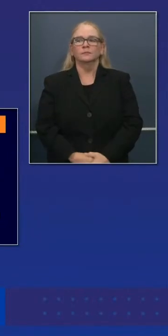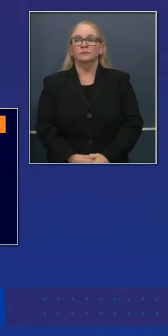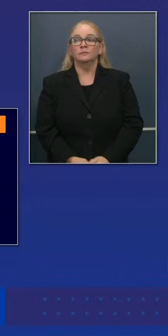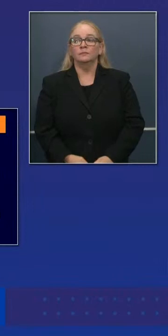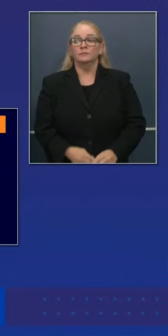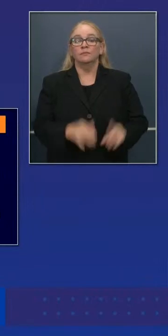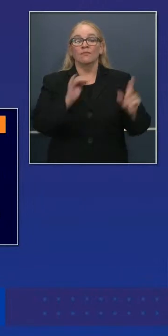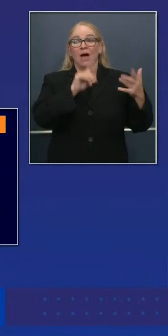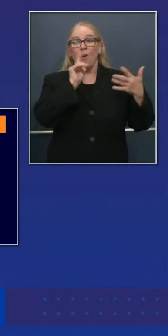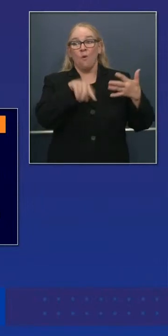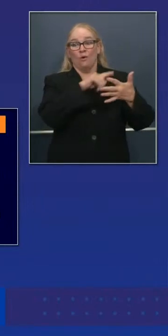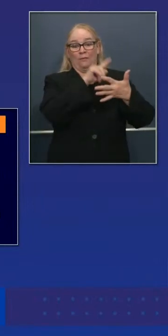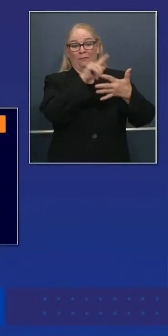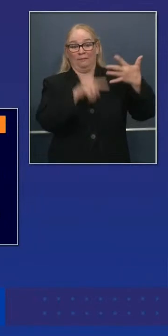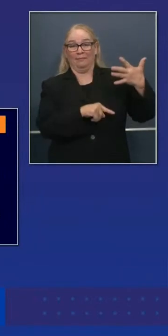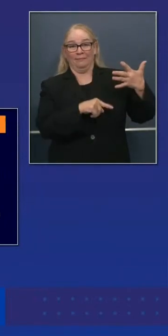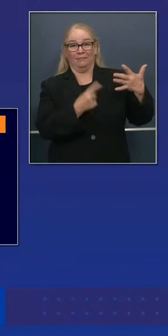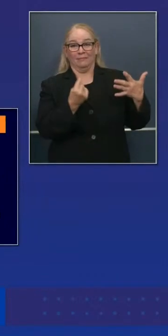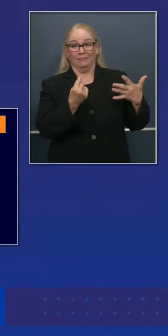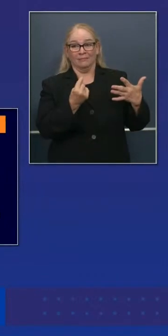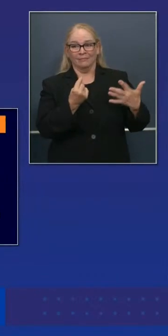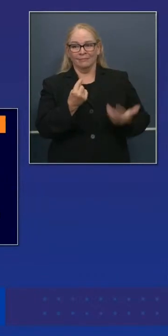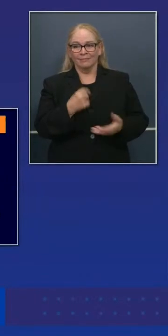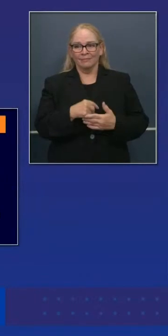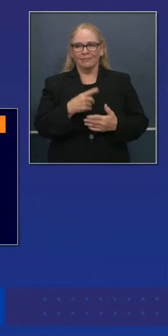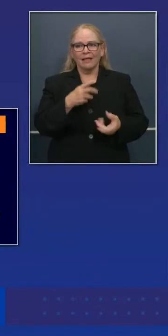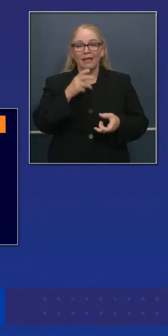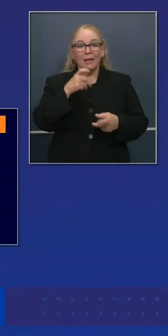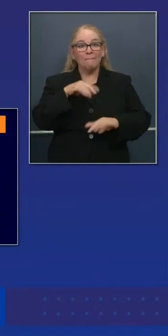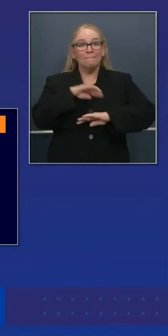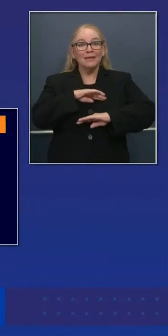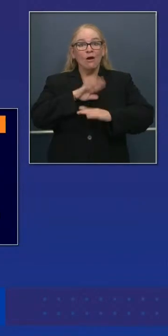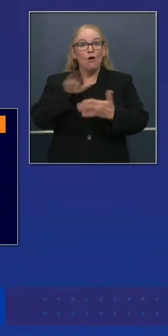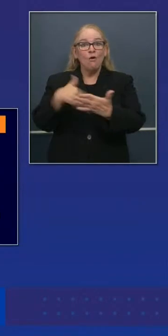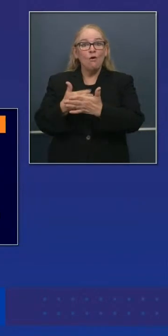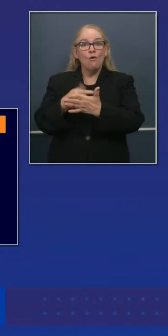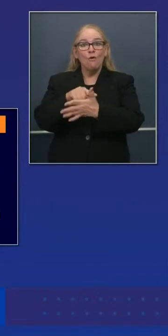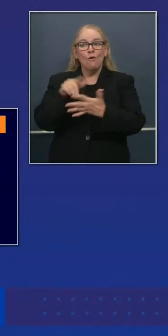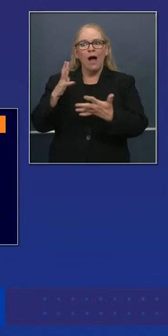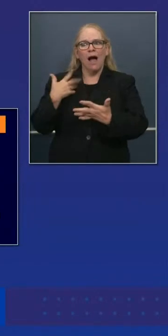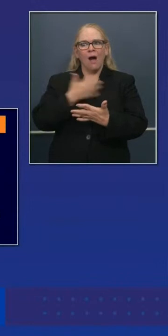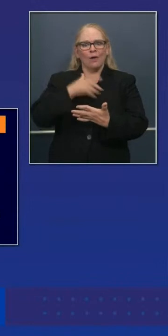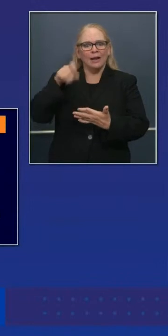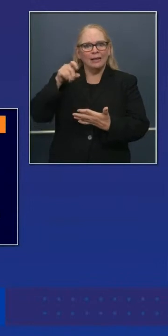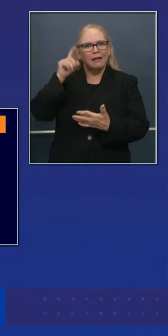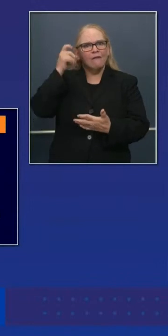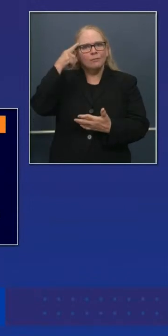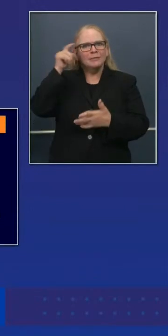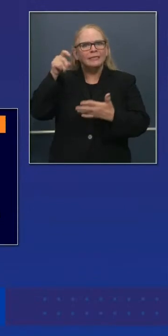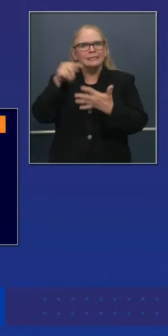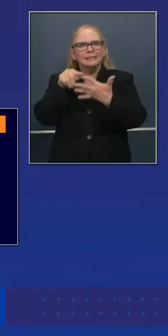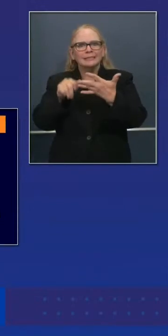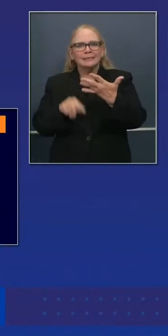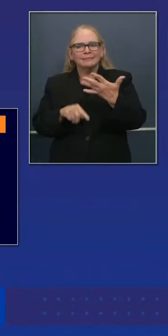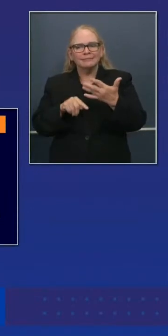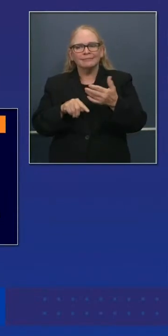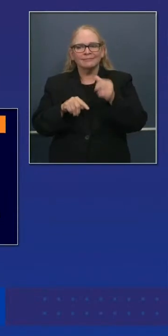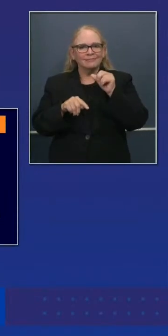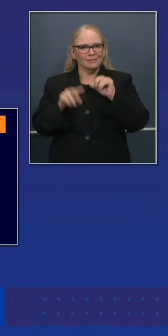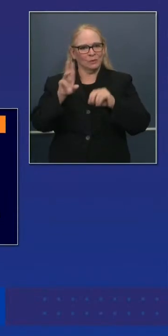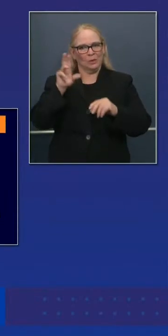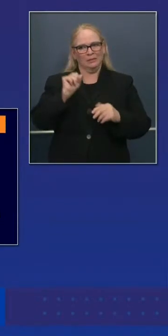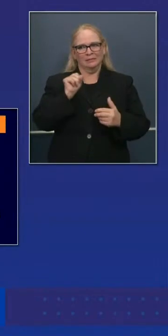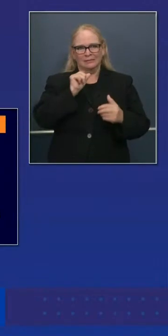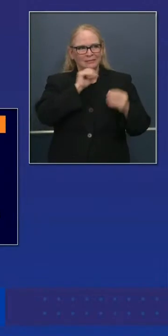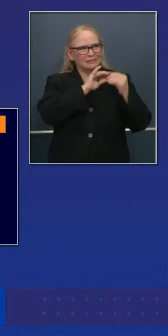the totality of need and the totality of requests that governors of all political stripes, mayors, and the like, advocates